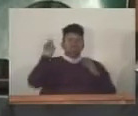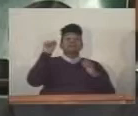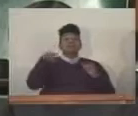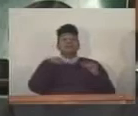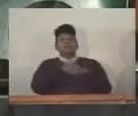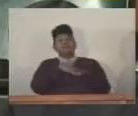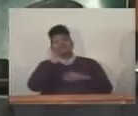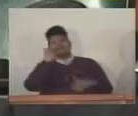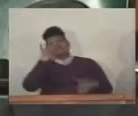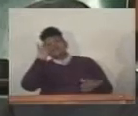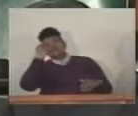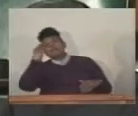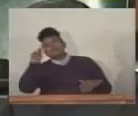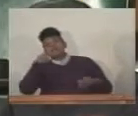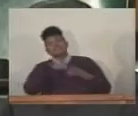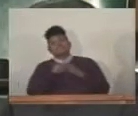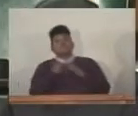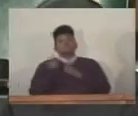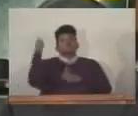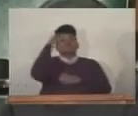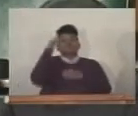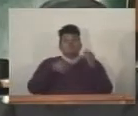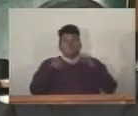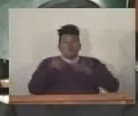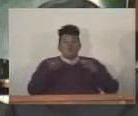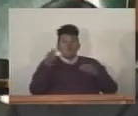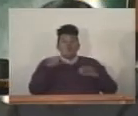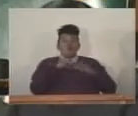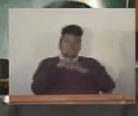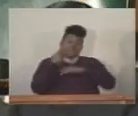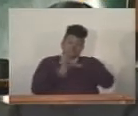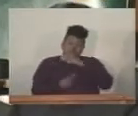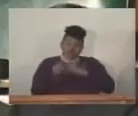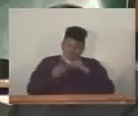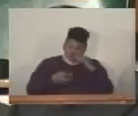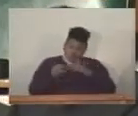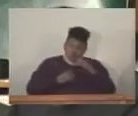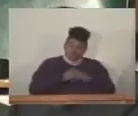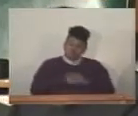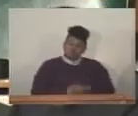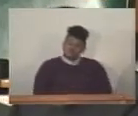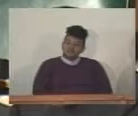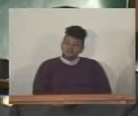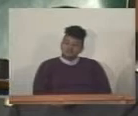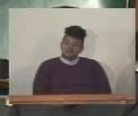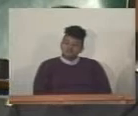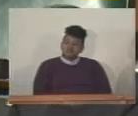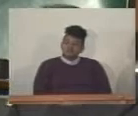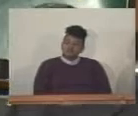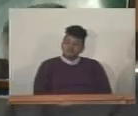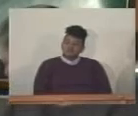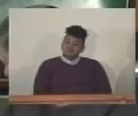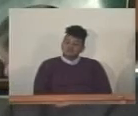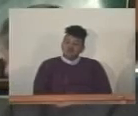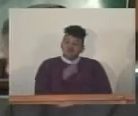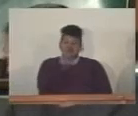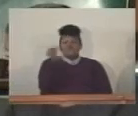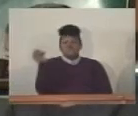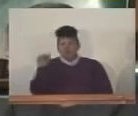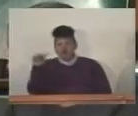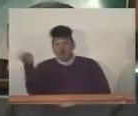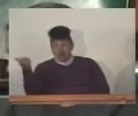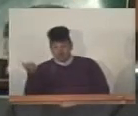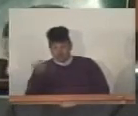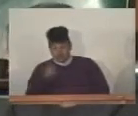some exceptions as stated by the Judicature Parish Courts Act. Under this Act, certain specified indictable offenses